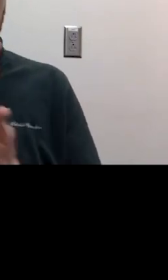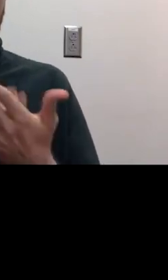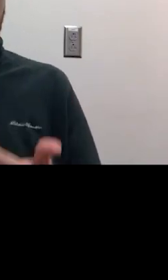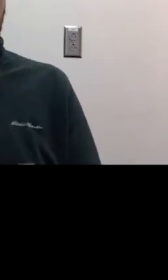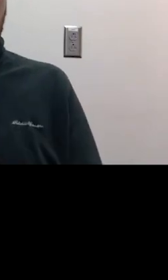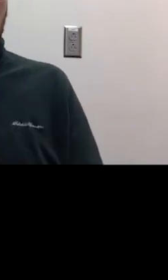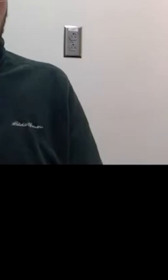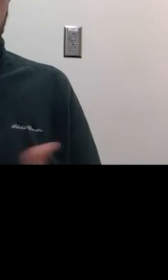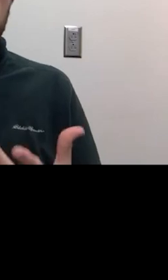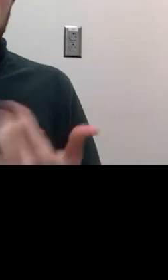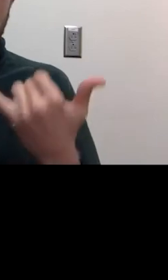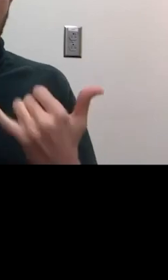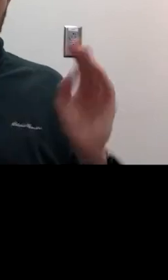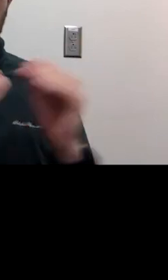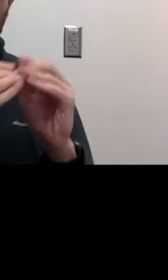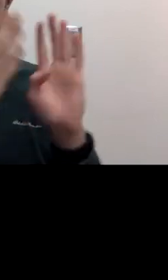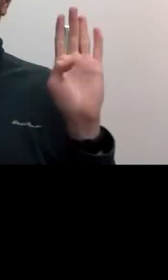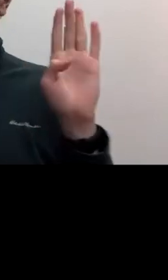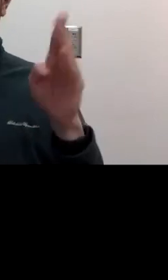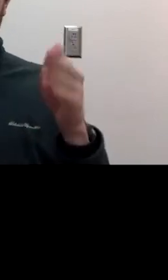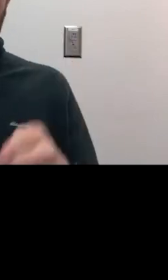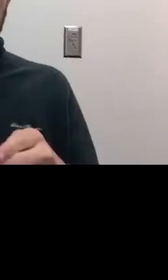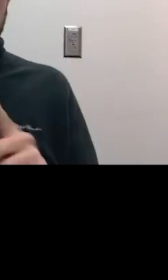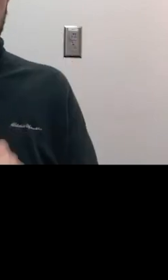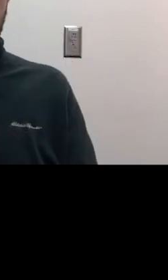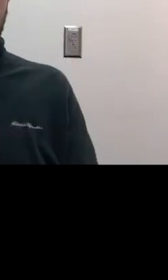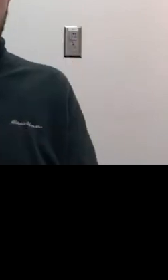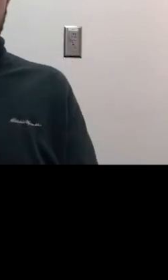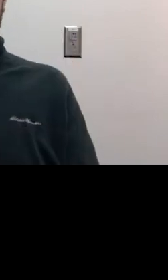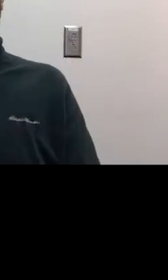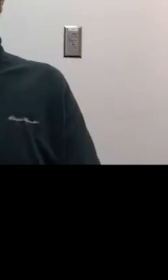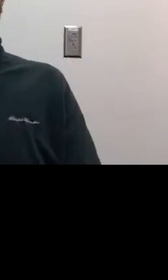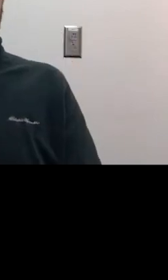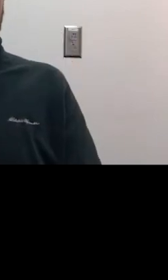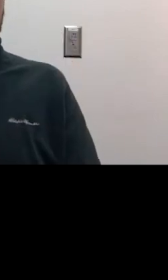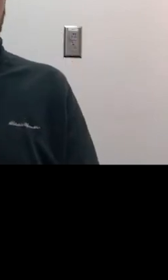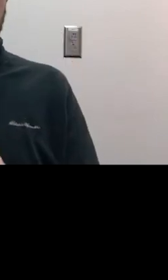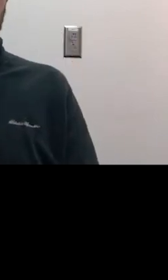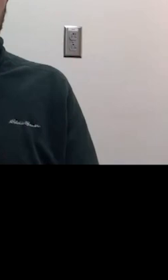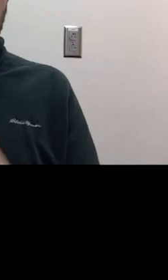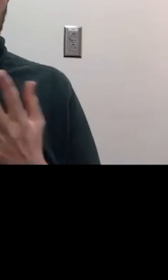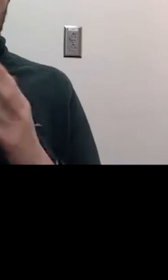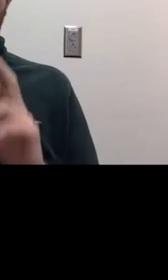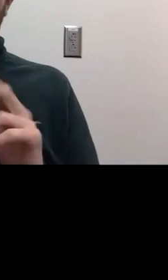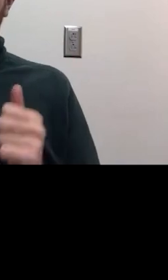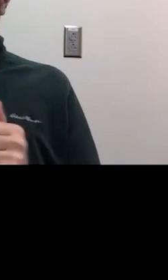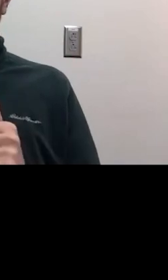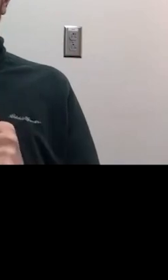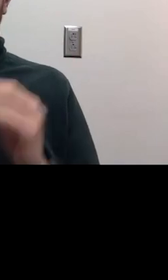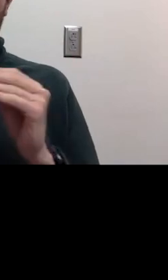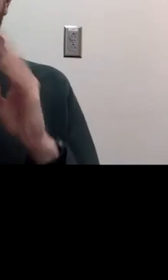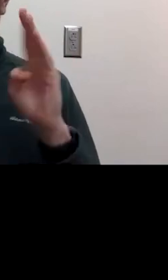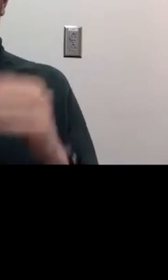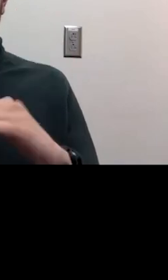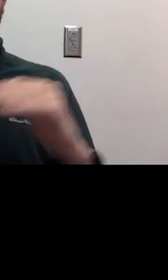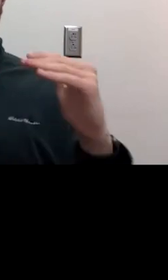focus, even more so now, because the focus of this administration and hopefully everybody is more on equity and how we can